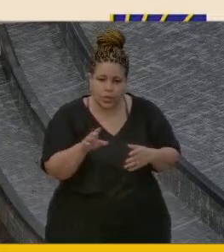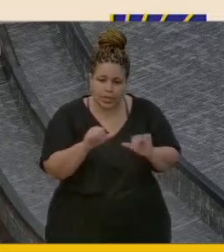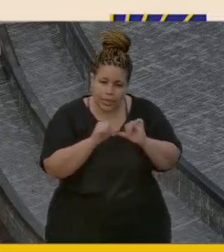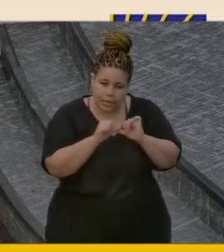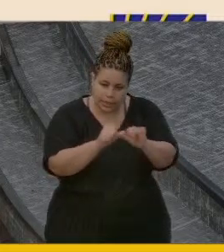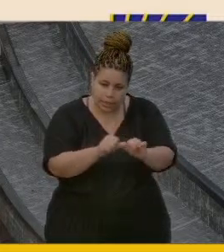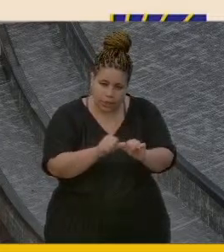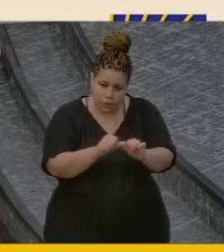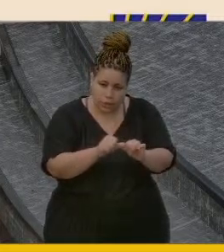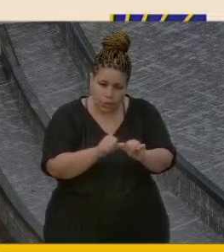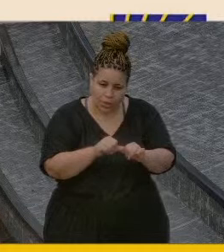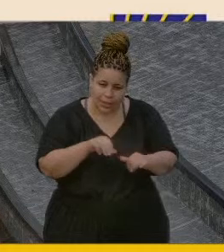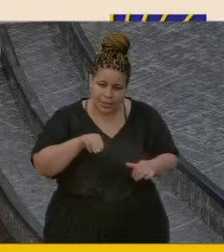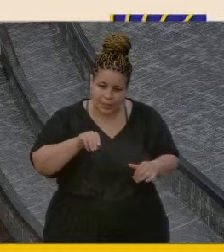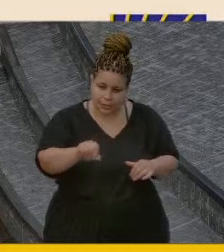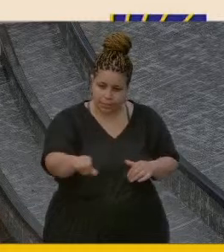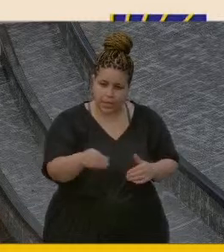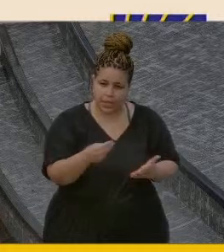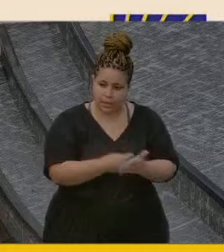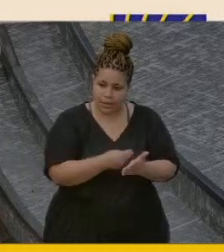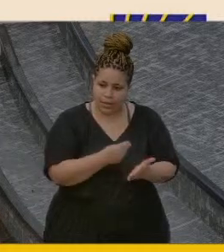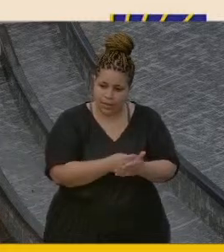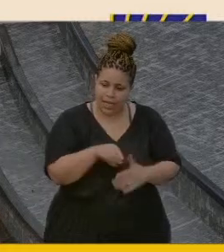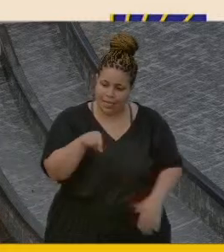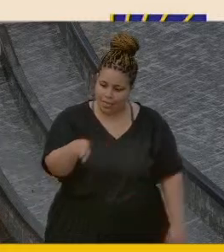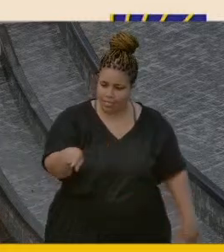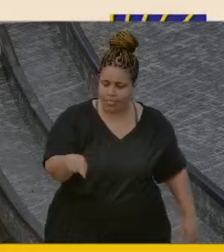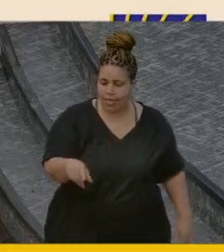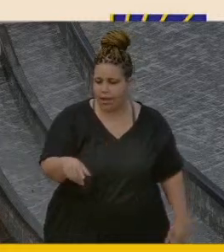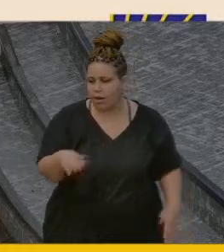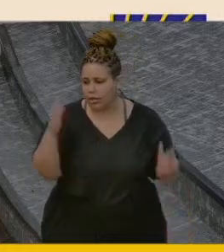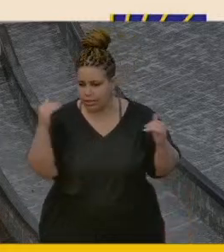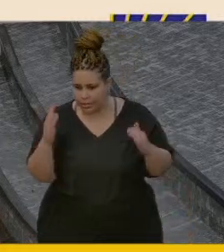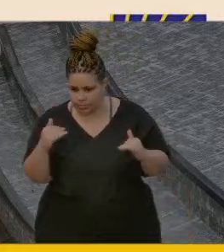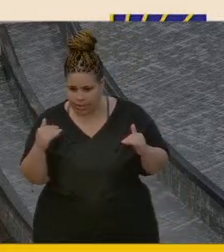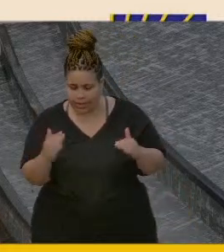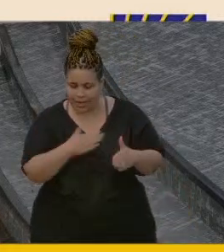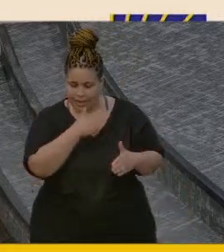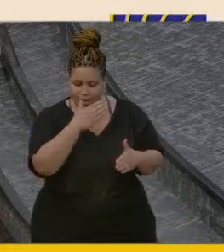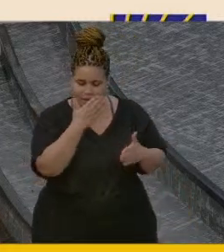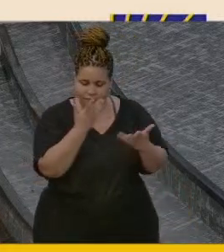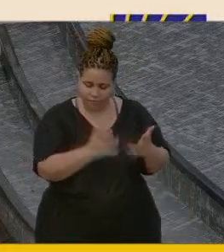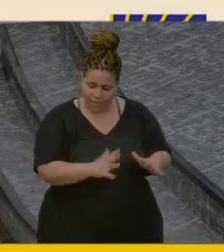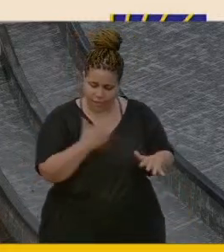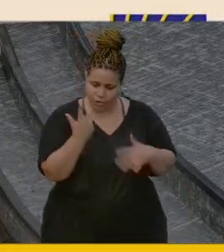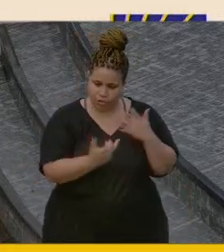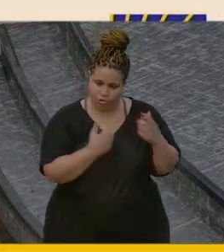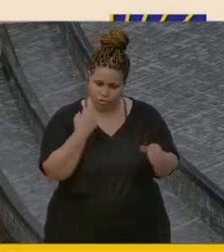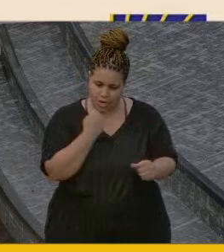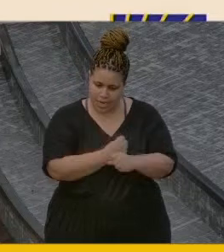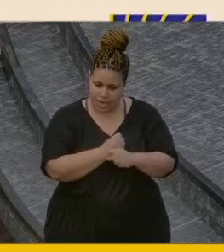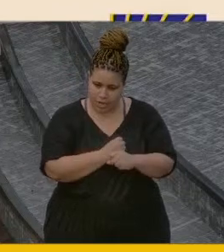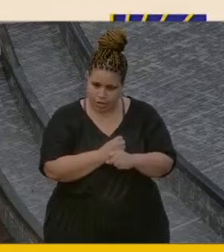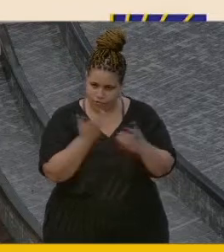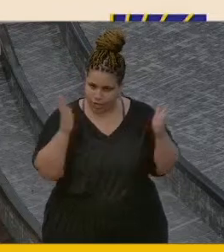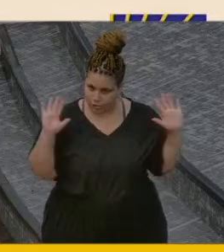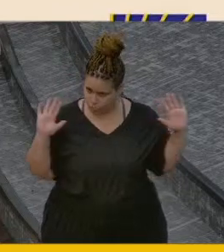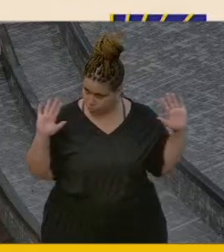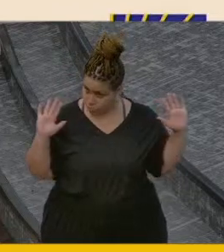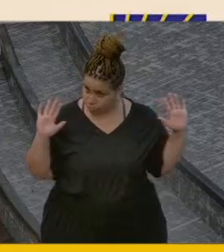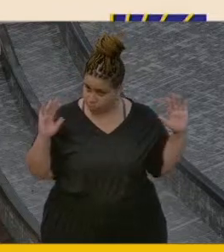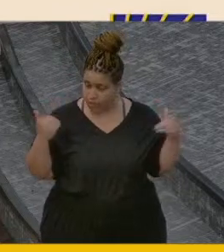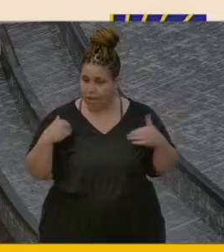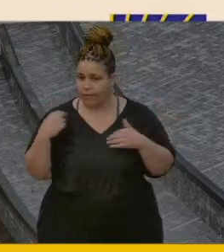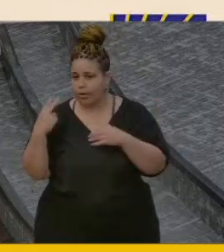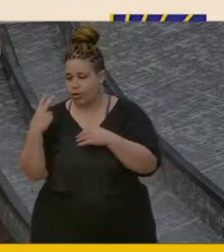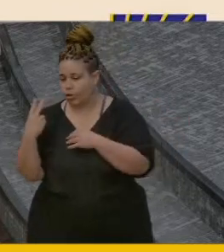the budget, or are we expected to end those at that 3-year mark? Right now, we've got 2 more years of funding for